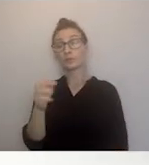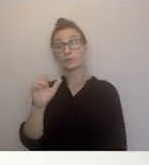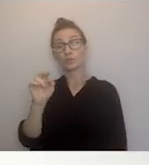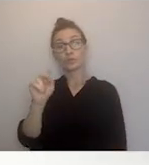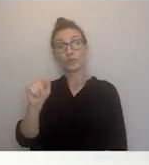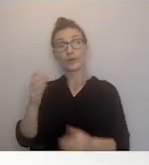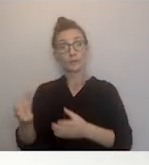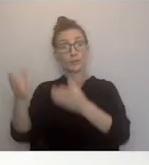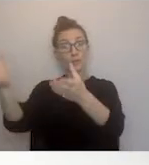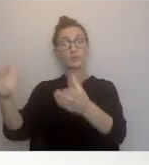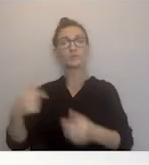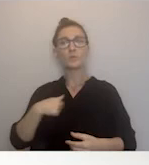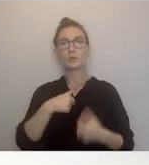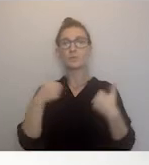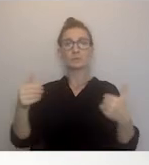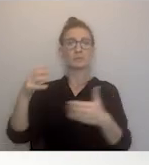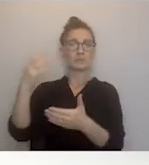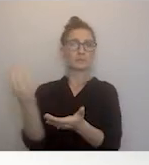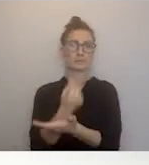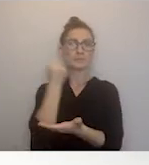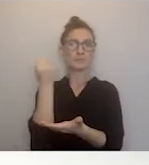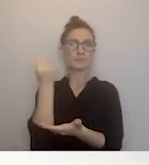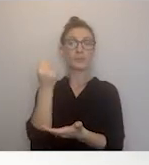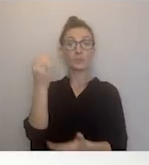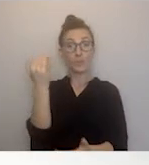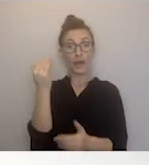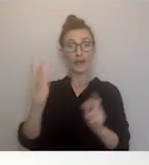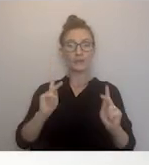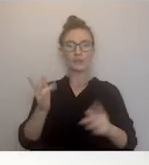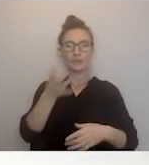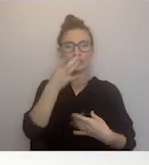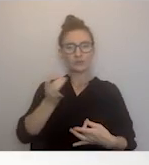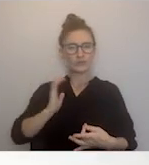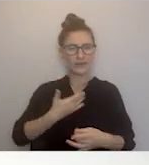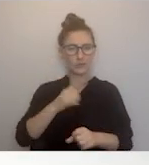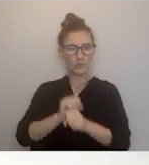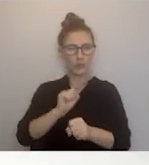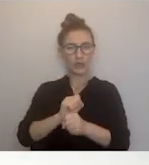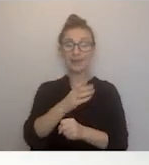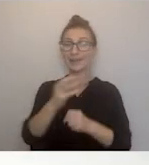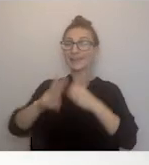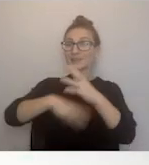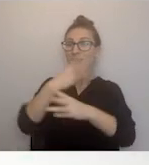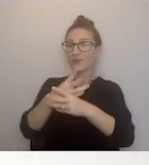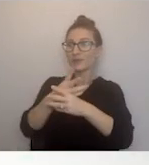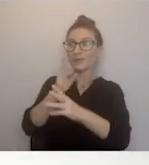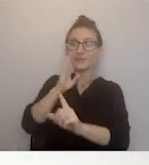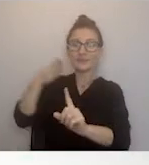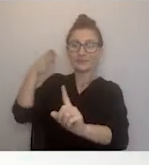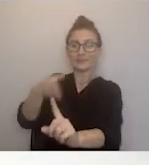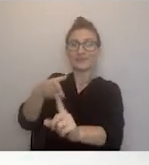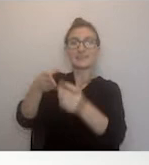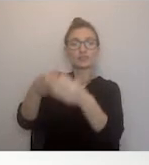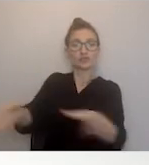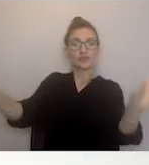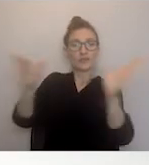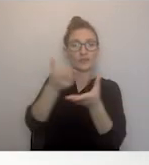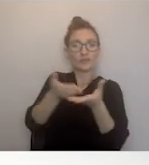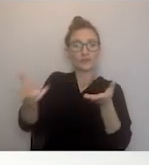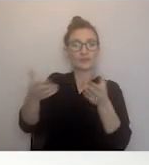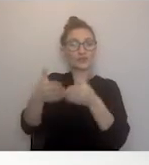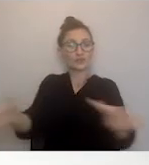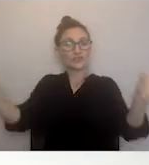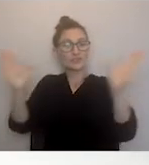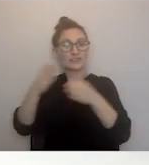research proposals that we have gone out for and participated in, because people are interested in what we're doing, and it's a world of sharing resources